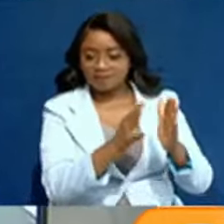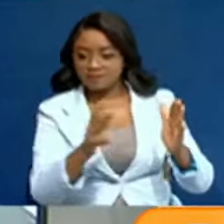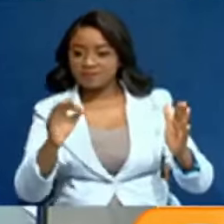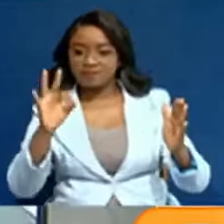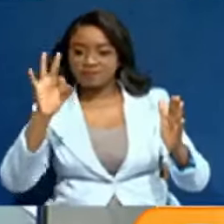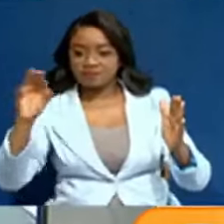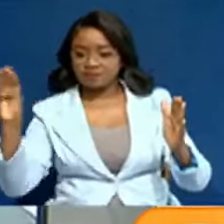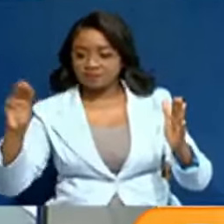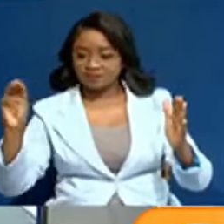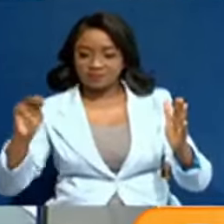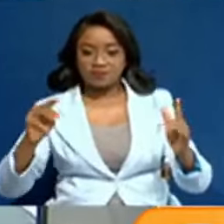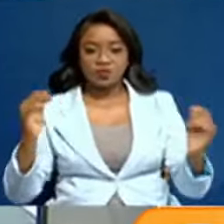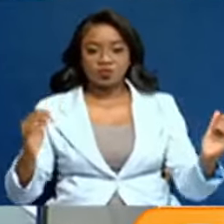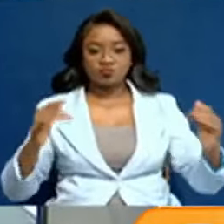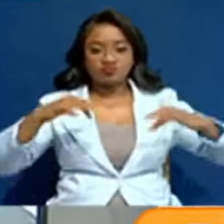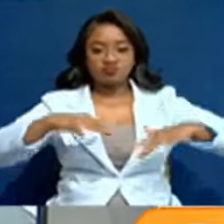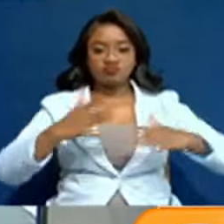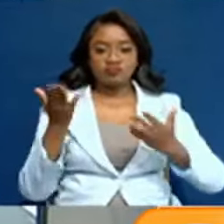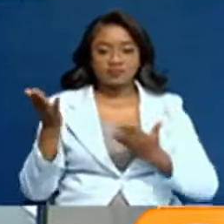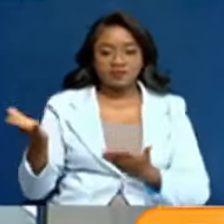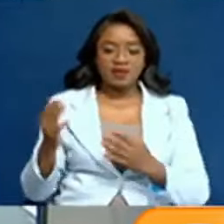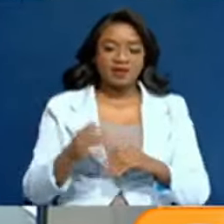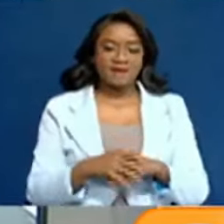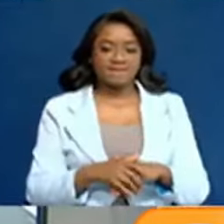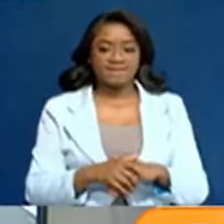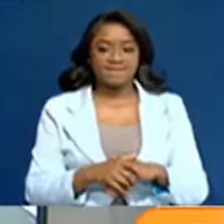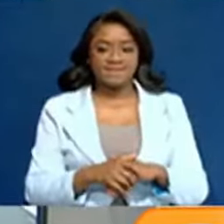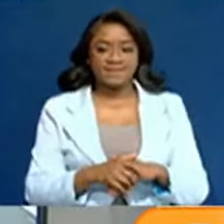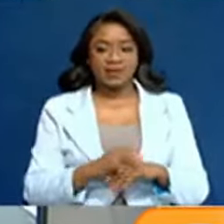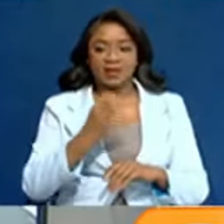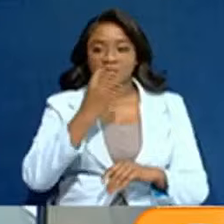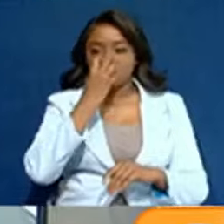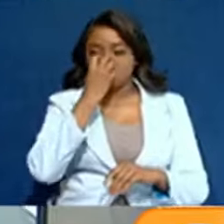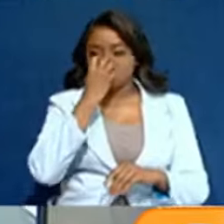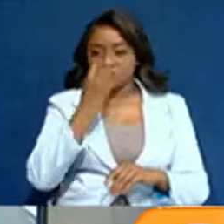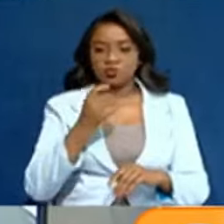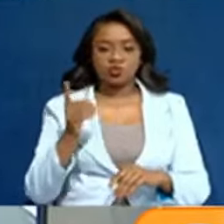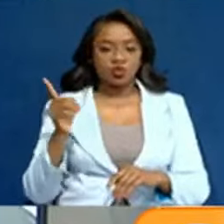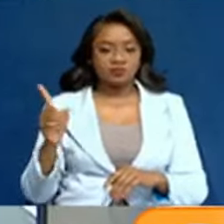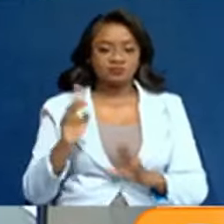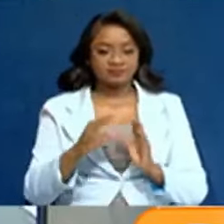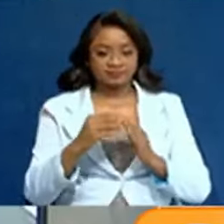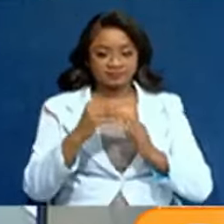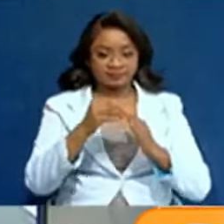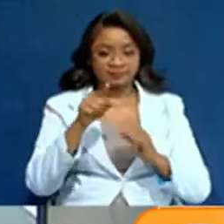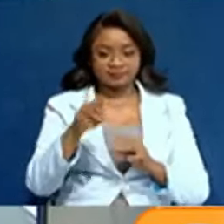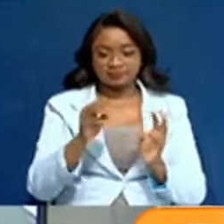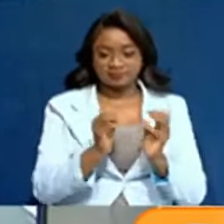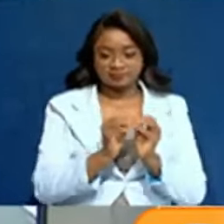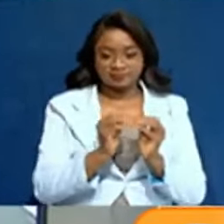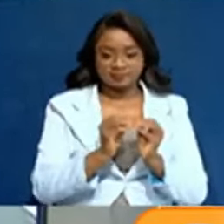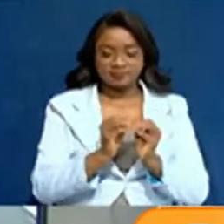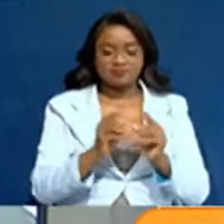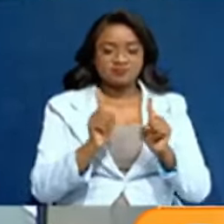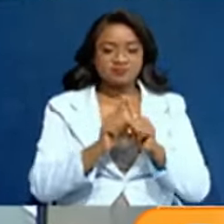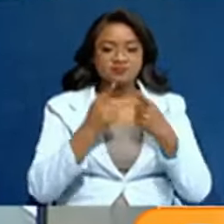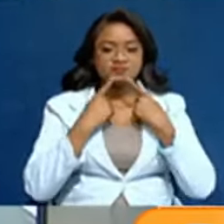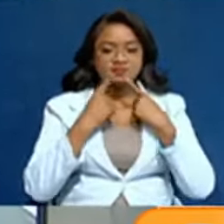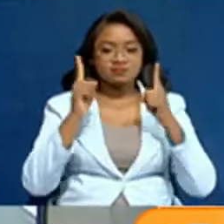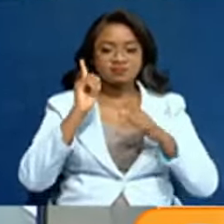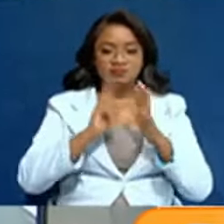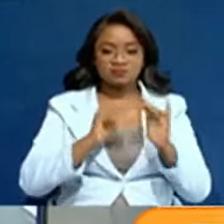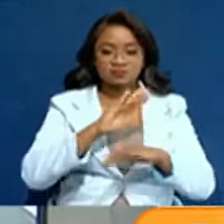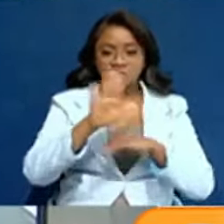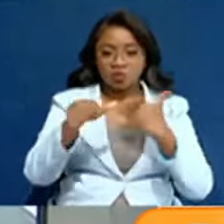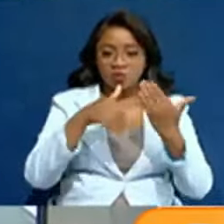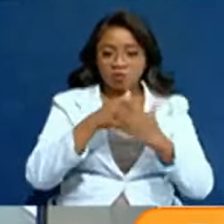in a welcoming ceremony in the new city of Eldoret. President William Ruto, who presided over the ceremony, also announced that all